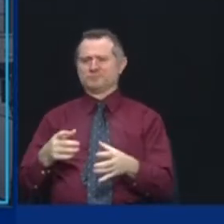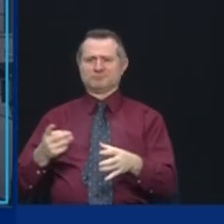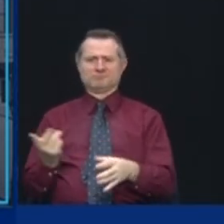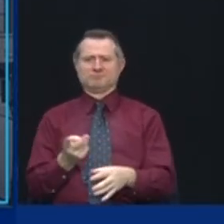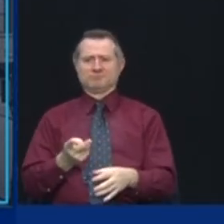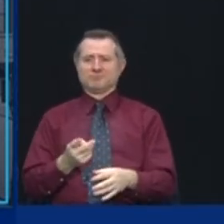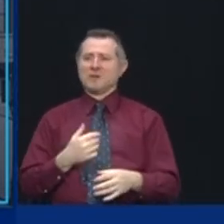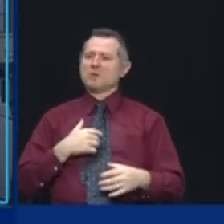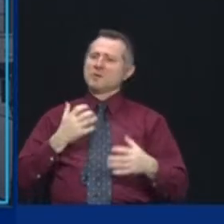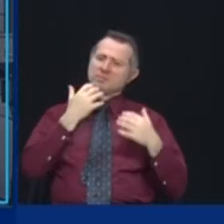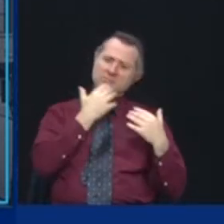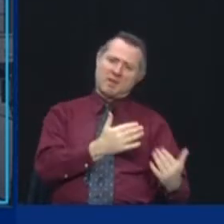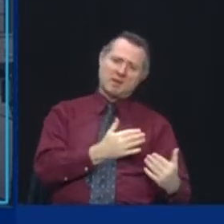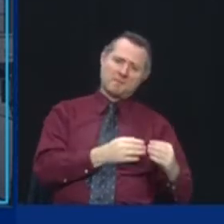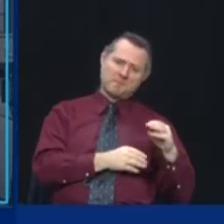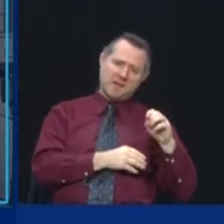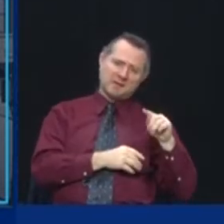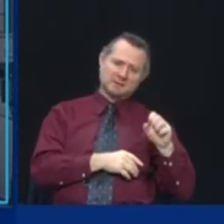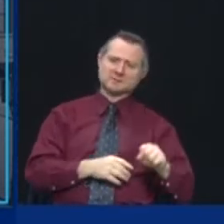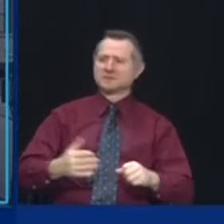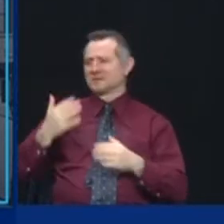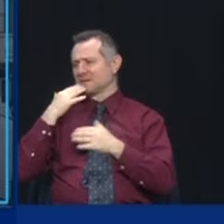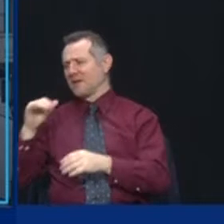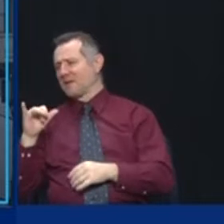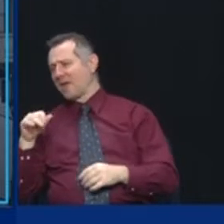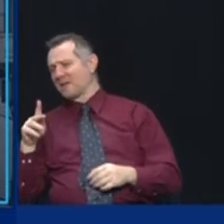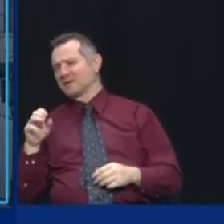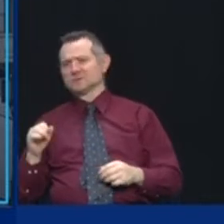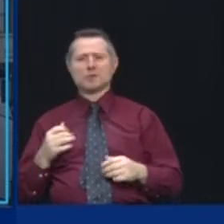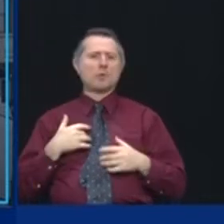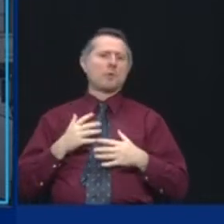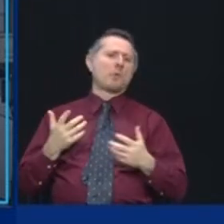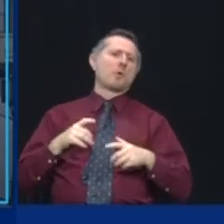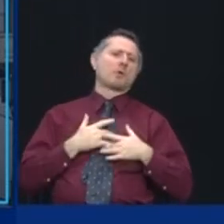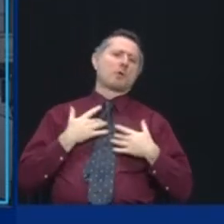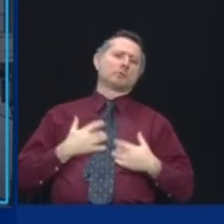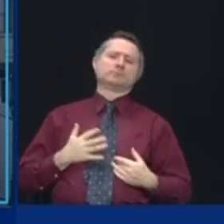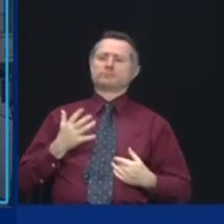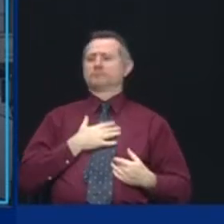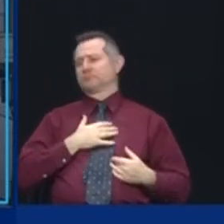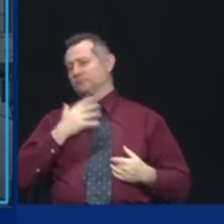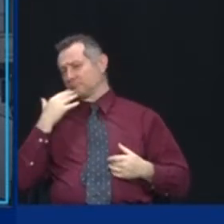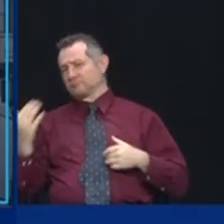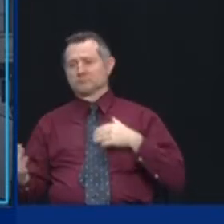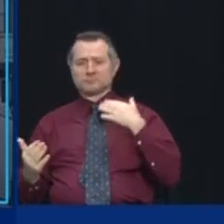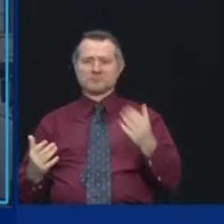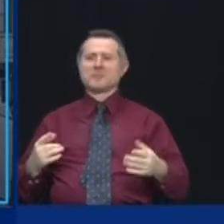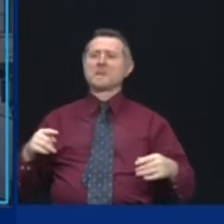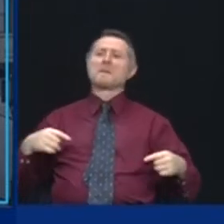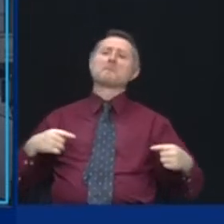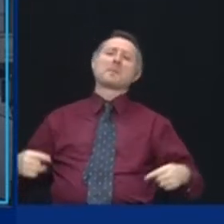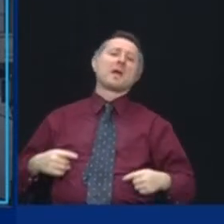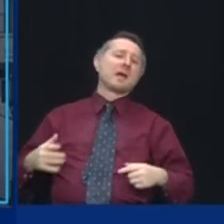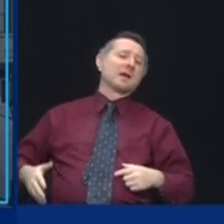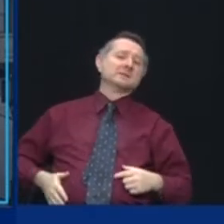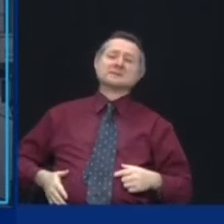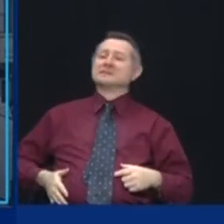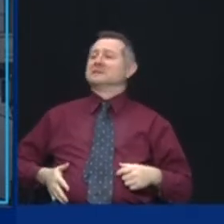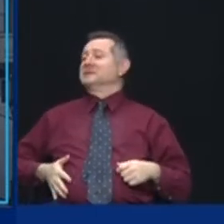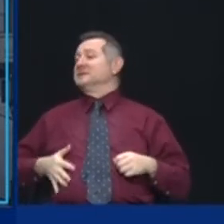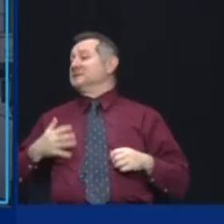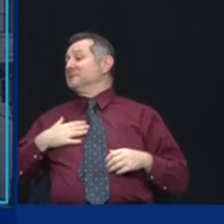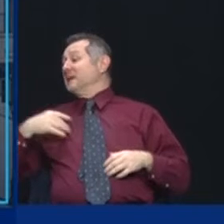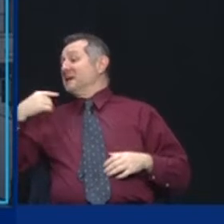to thank the Mets and the Yankees from the bottom of my heart. It's a pain in the neck for them